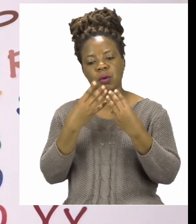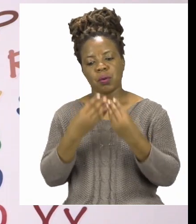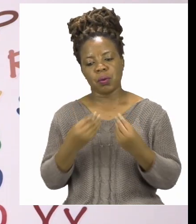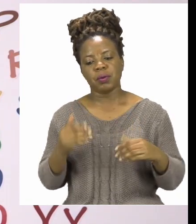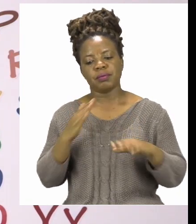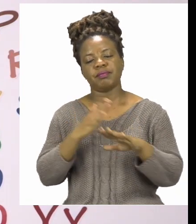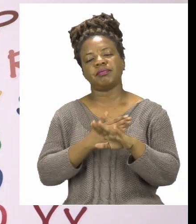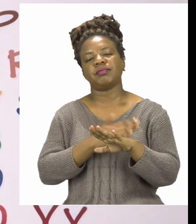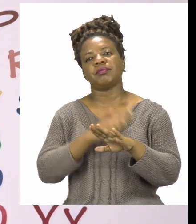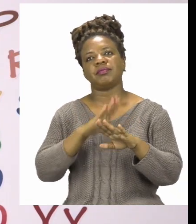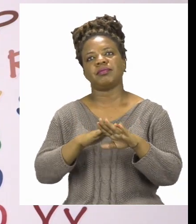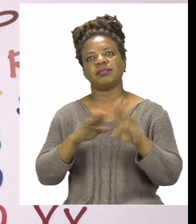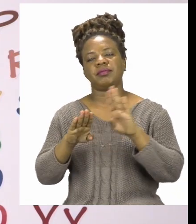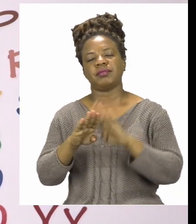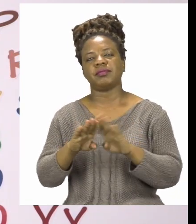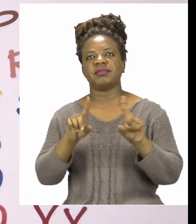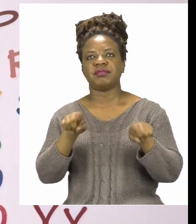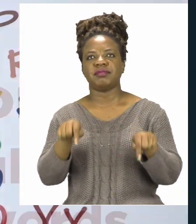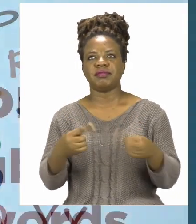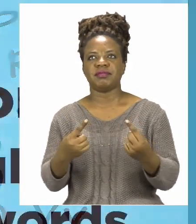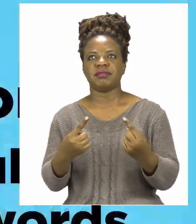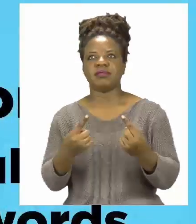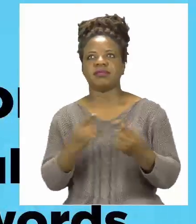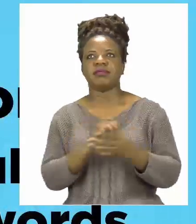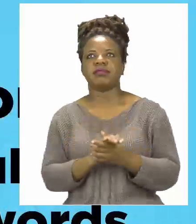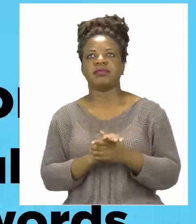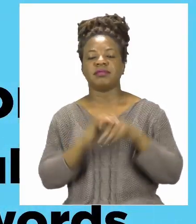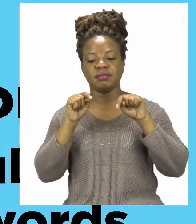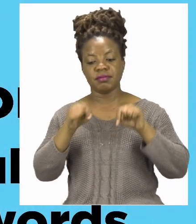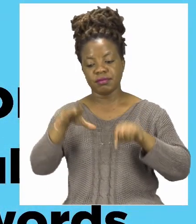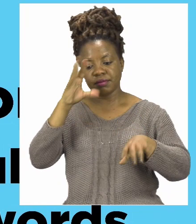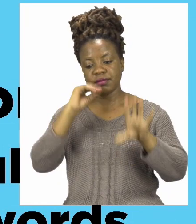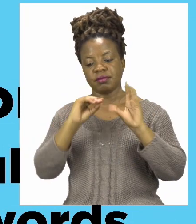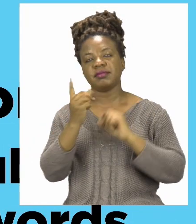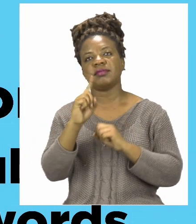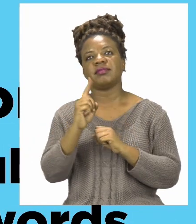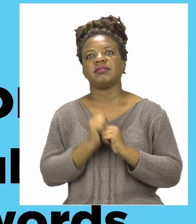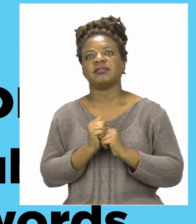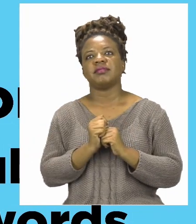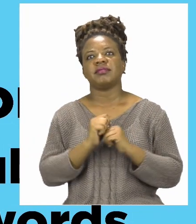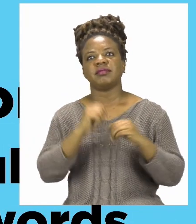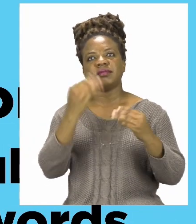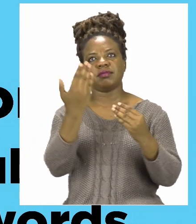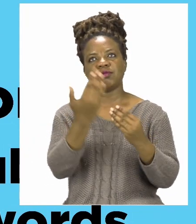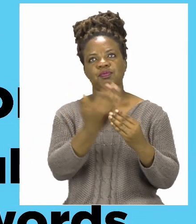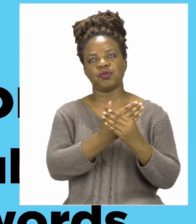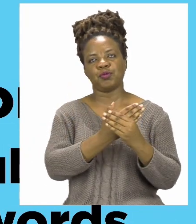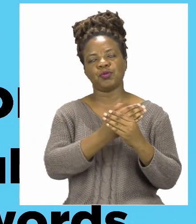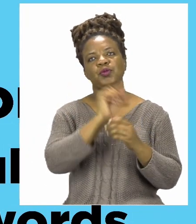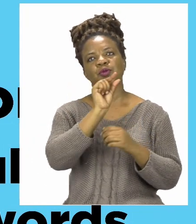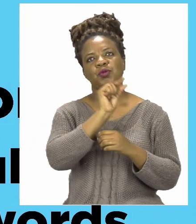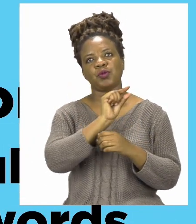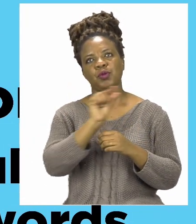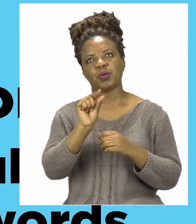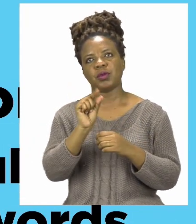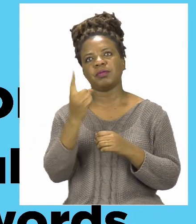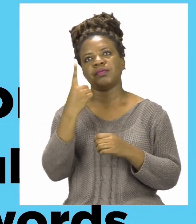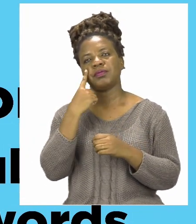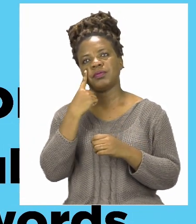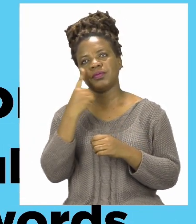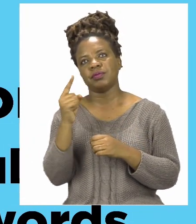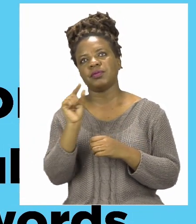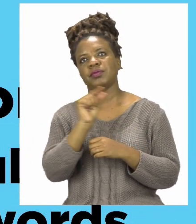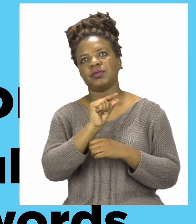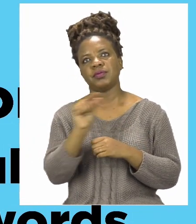anything else. For today's lesson, we will be talking about vocabulary words, sight